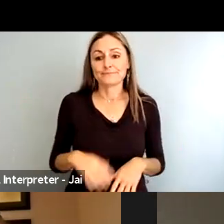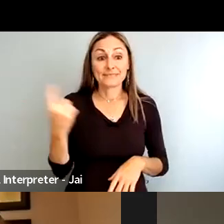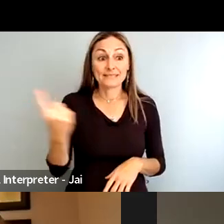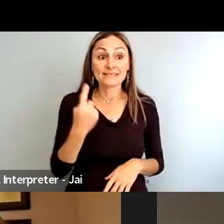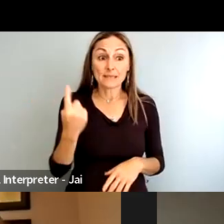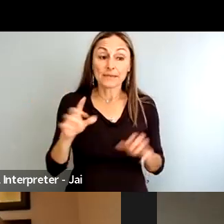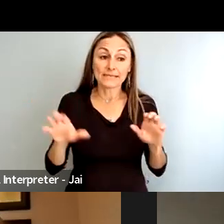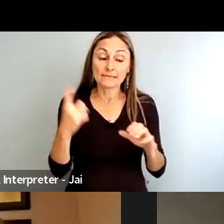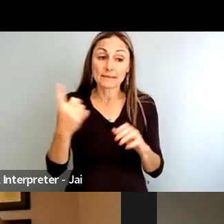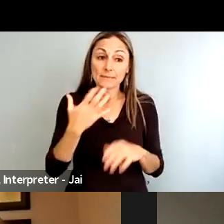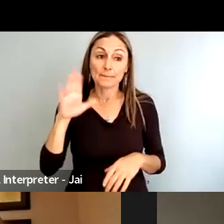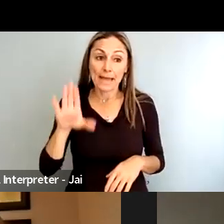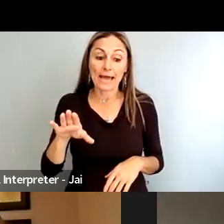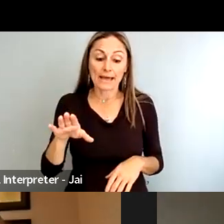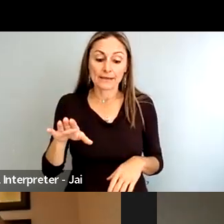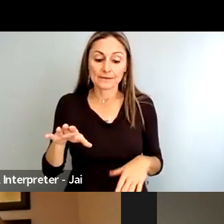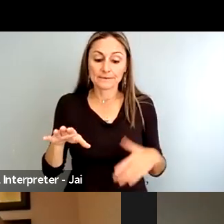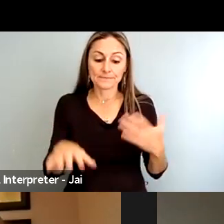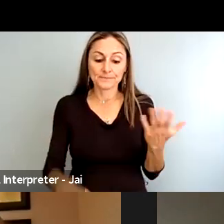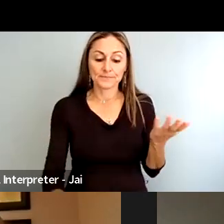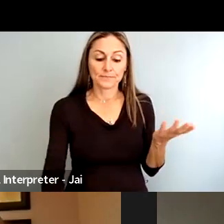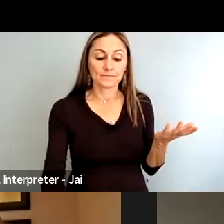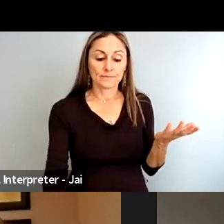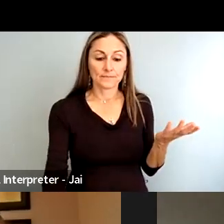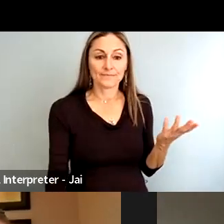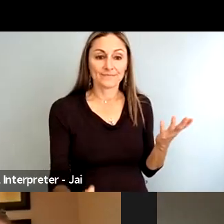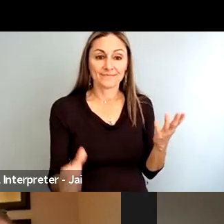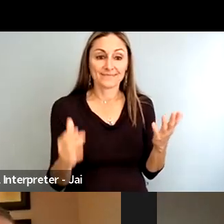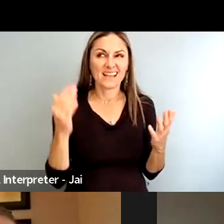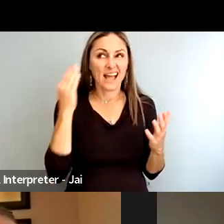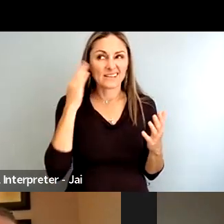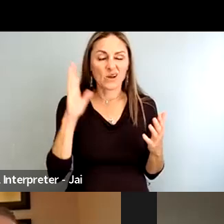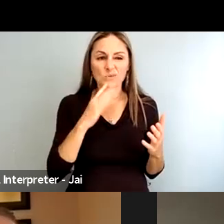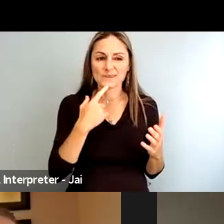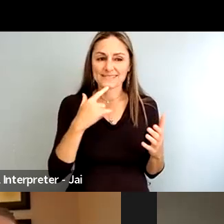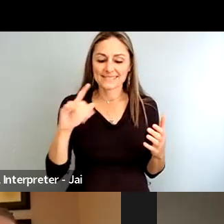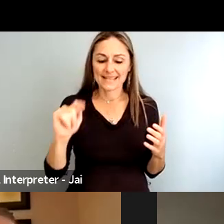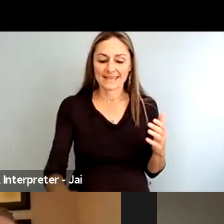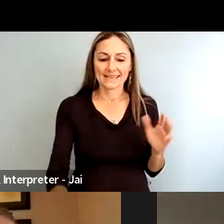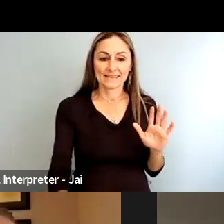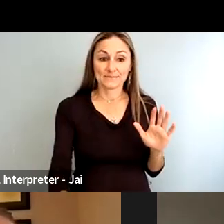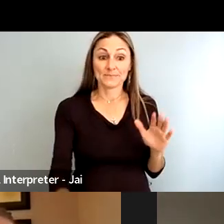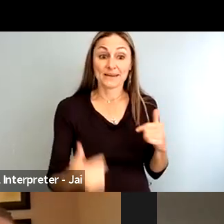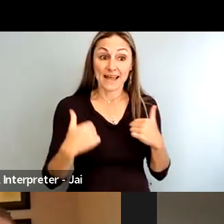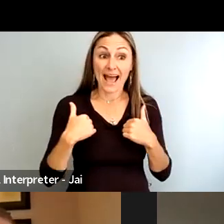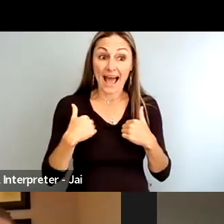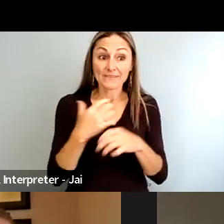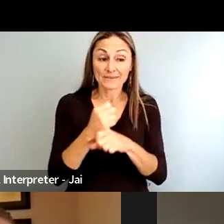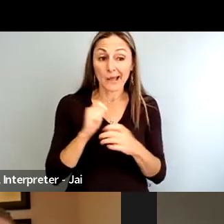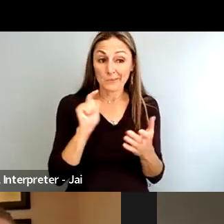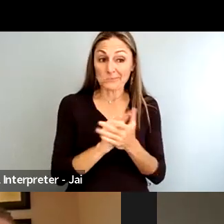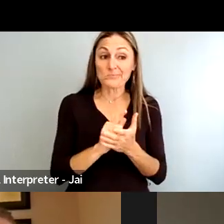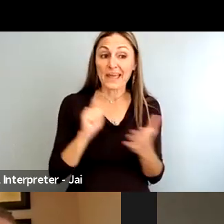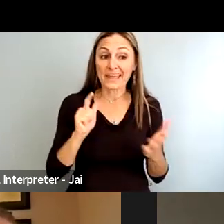bad, and I know I'm gonna say this, but I've gotten banned from a couple